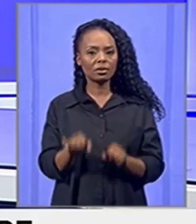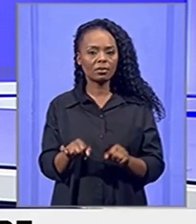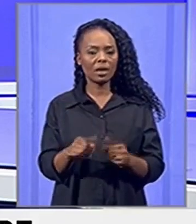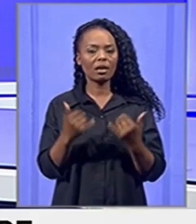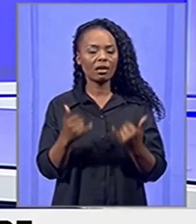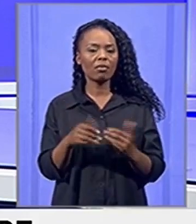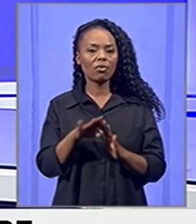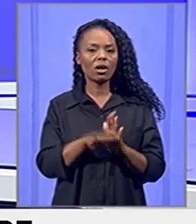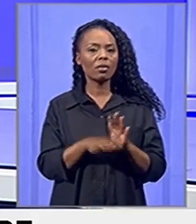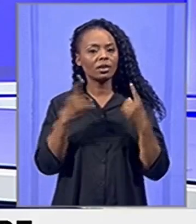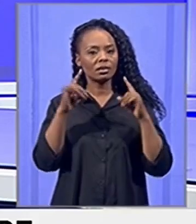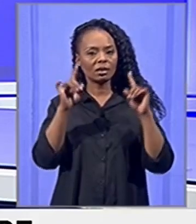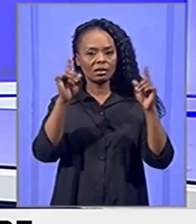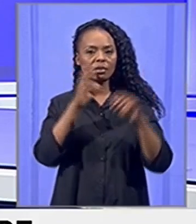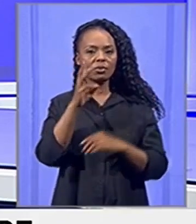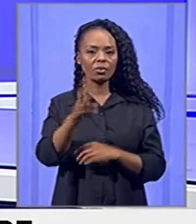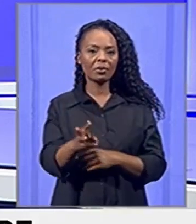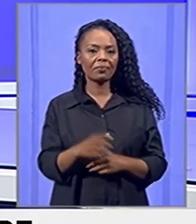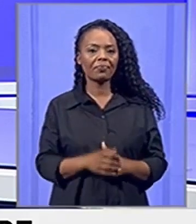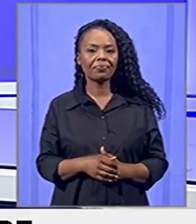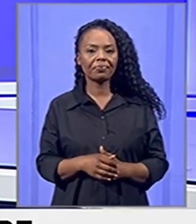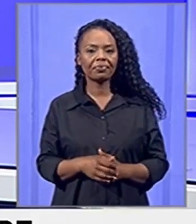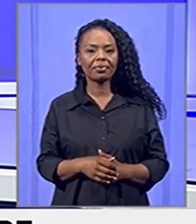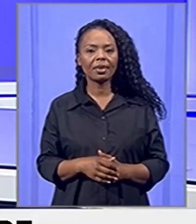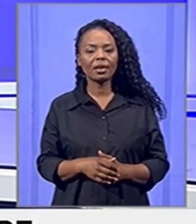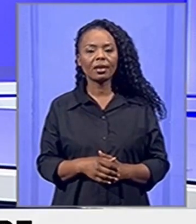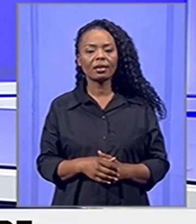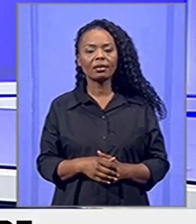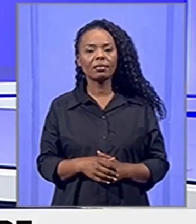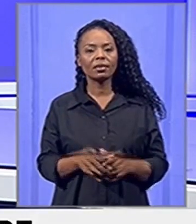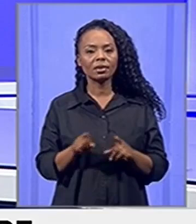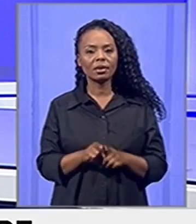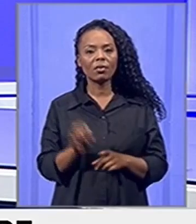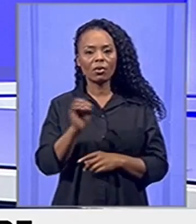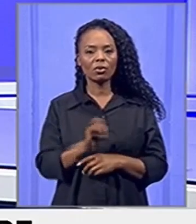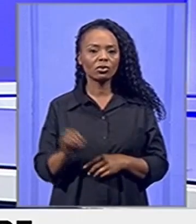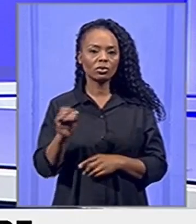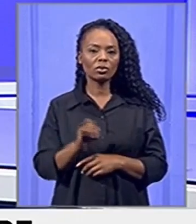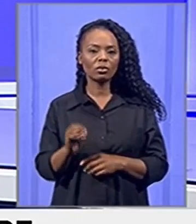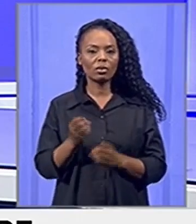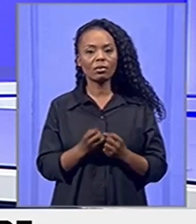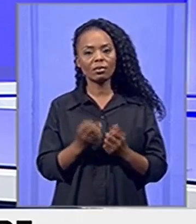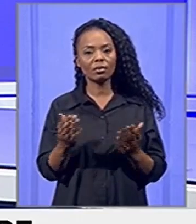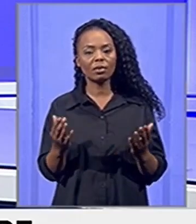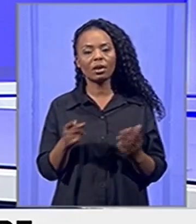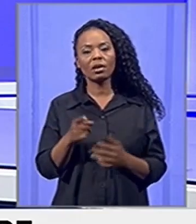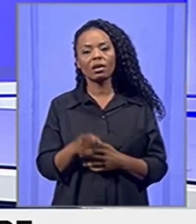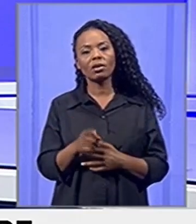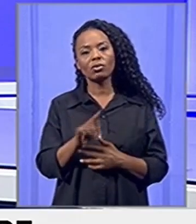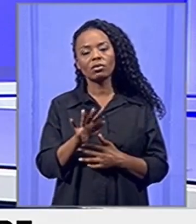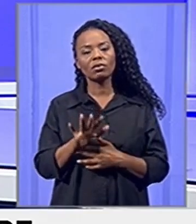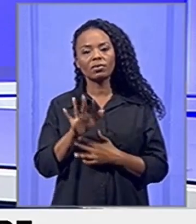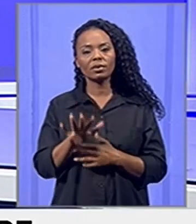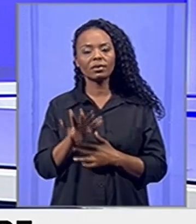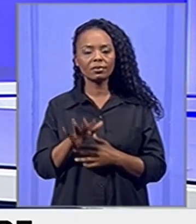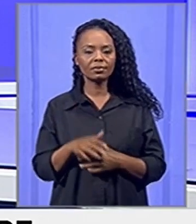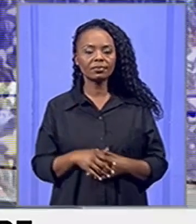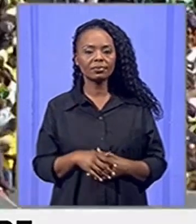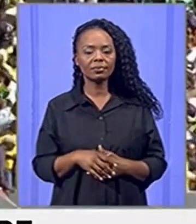tla atlega go ya ka letlha le lentšhwa e leng diphalane a le malatsi a le 15.